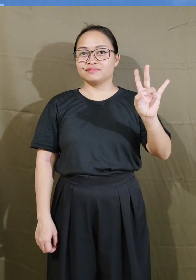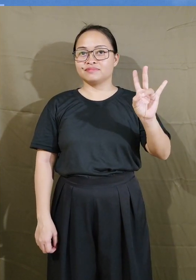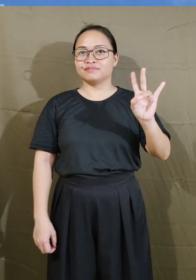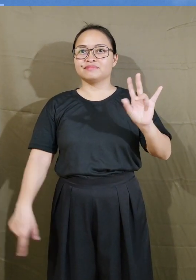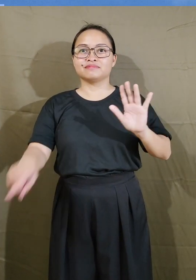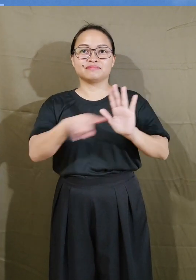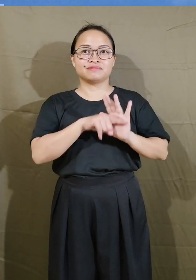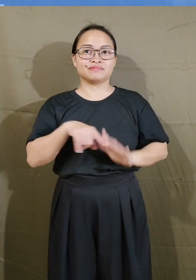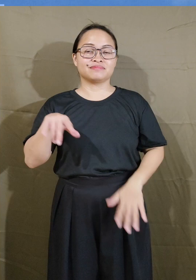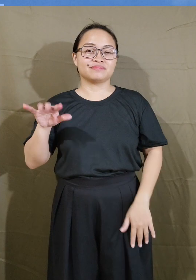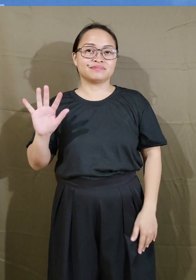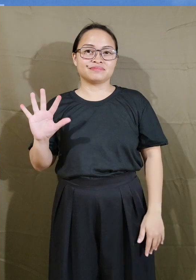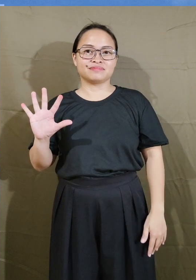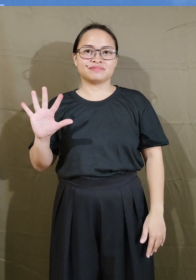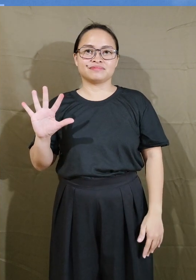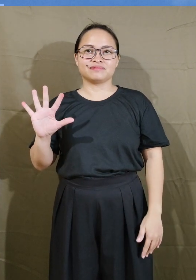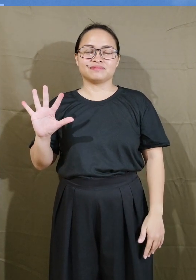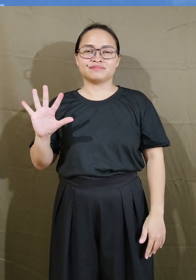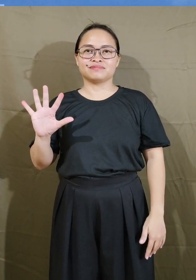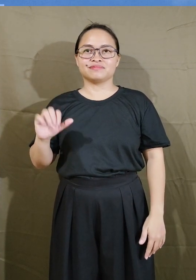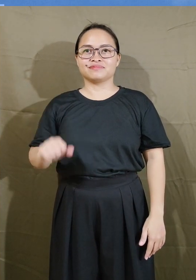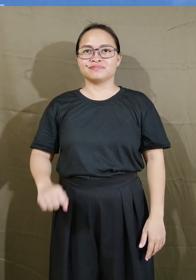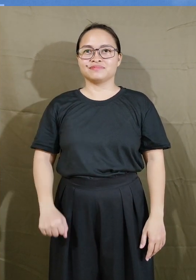7 minus 5.